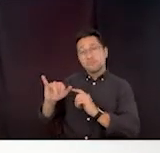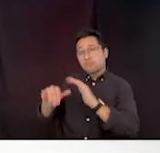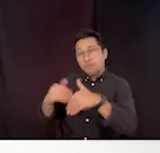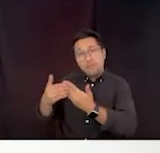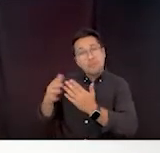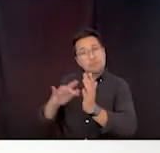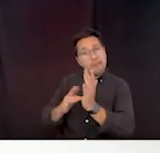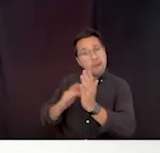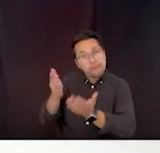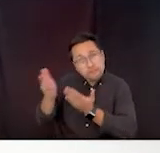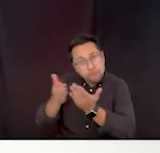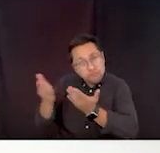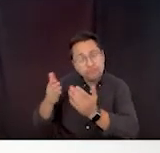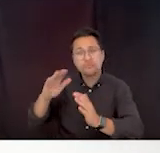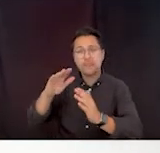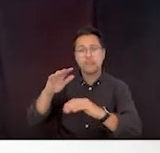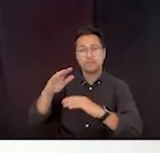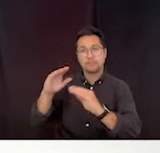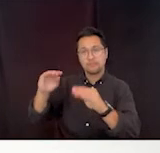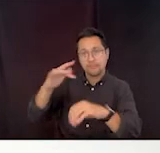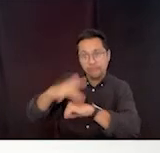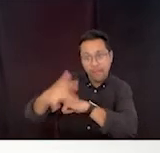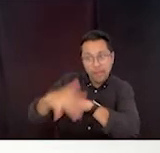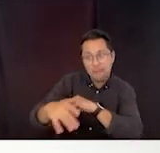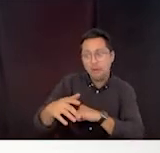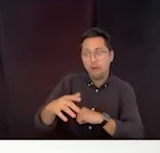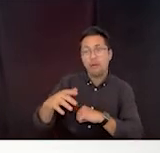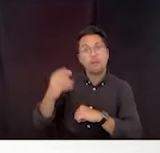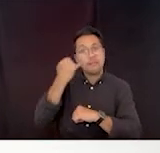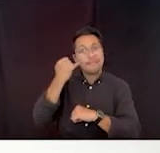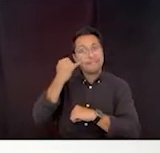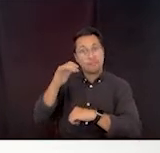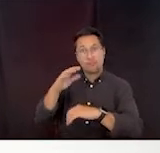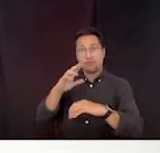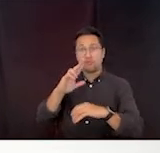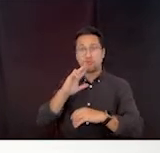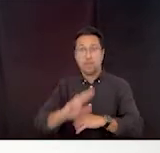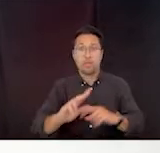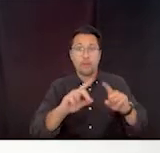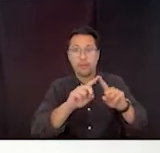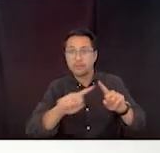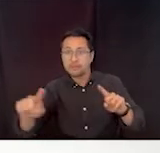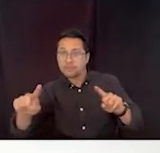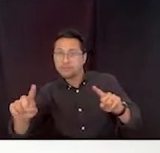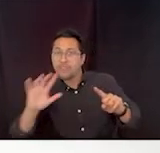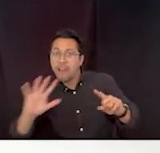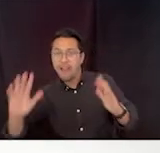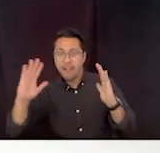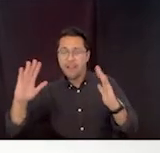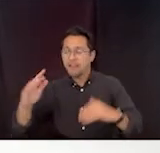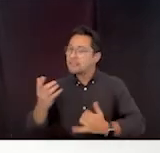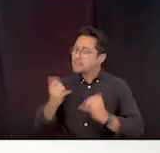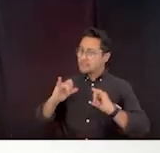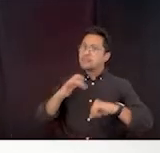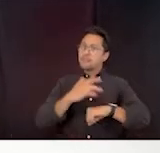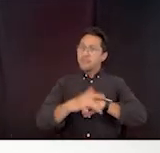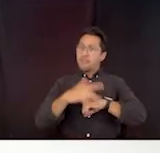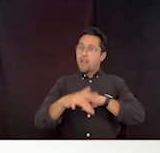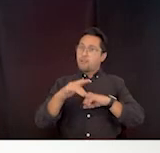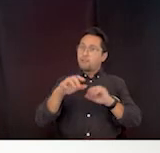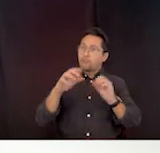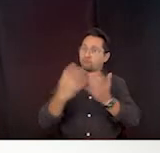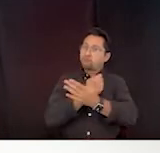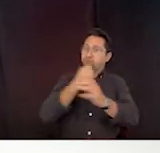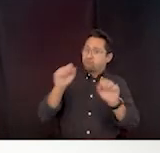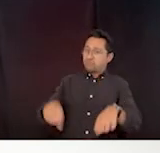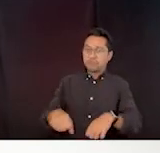your child in that early intervention, if we're now that 3 and above, and we're looking at these preschool years, they're still available at this age. They don't really go